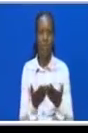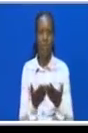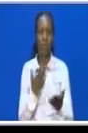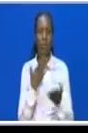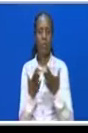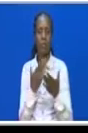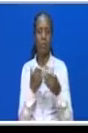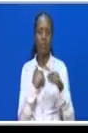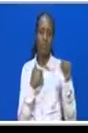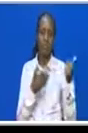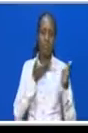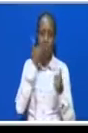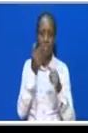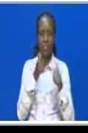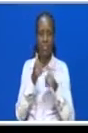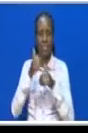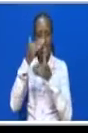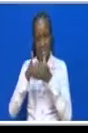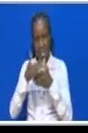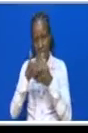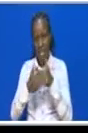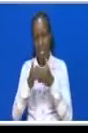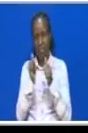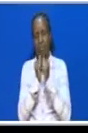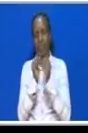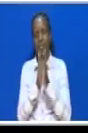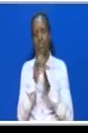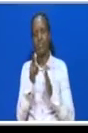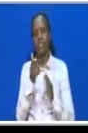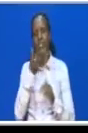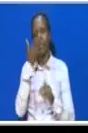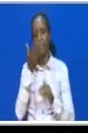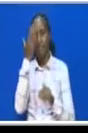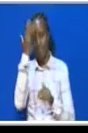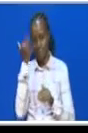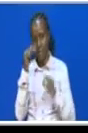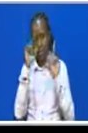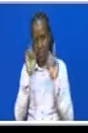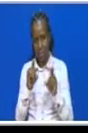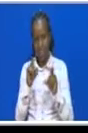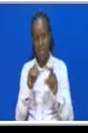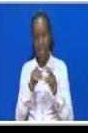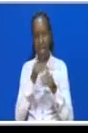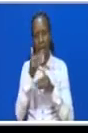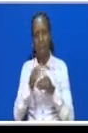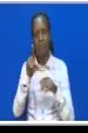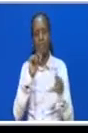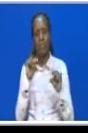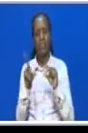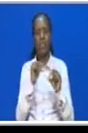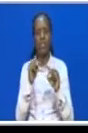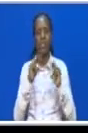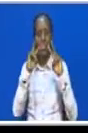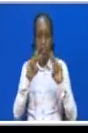is another answer that is closely together with this answer. So that's why you are supposed, after picking, you